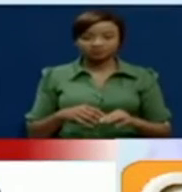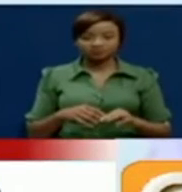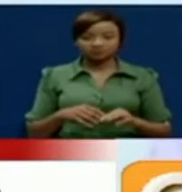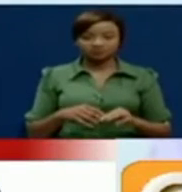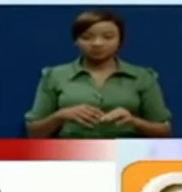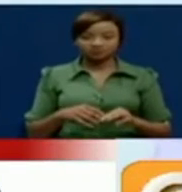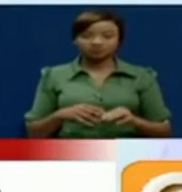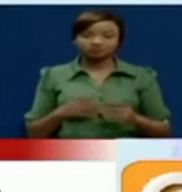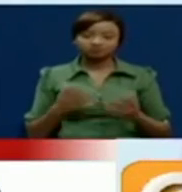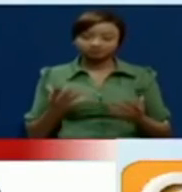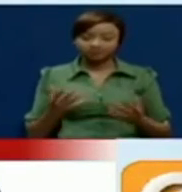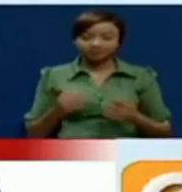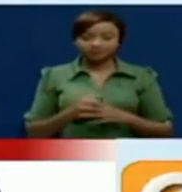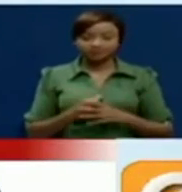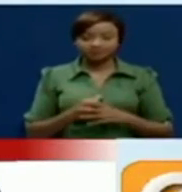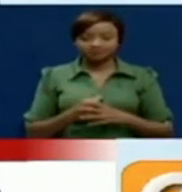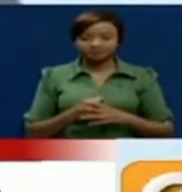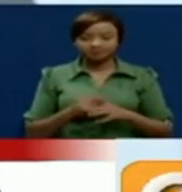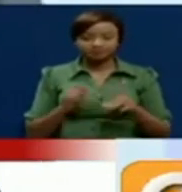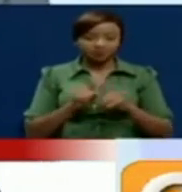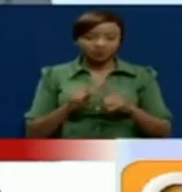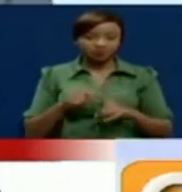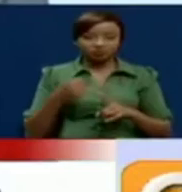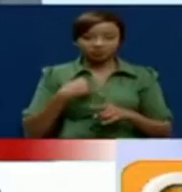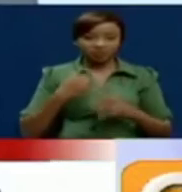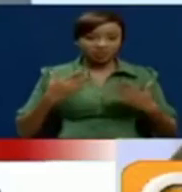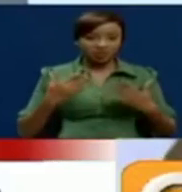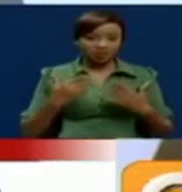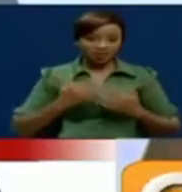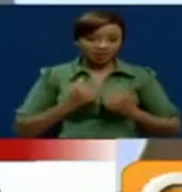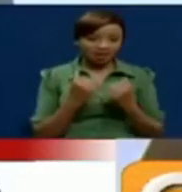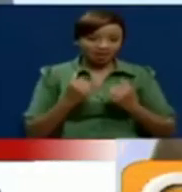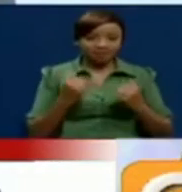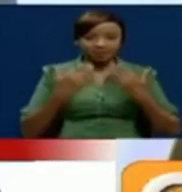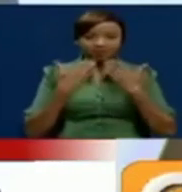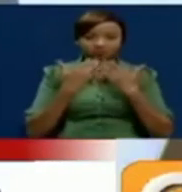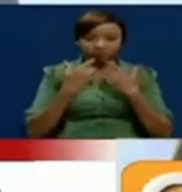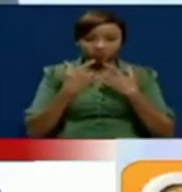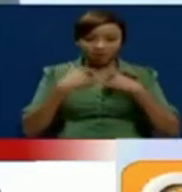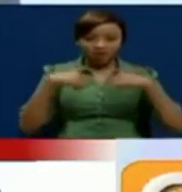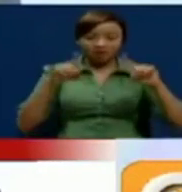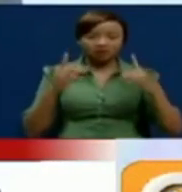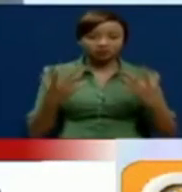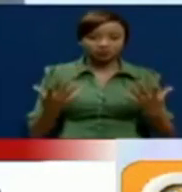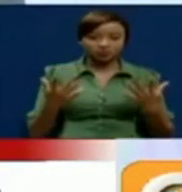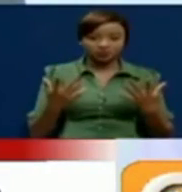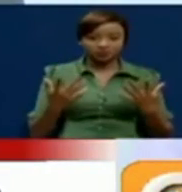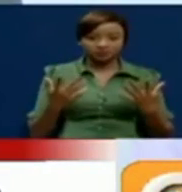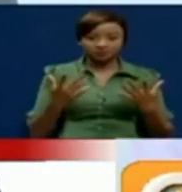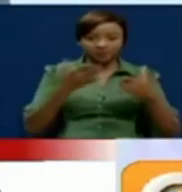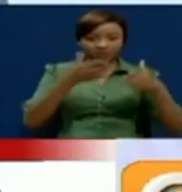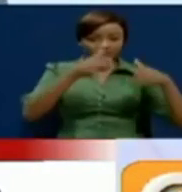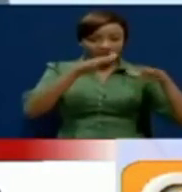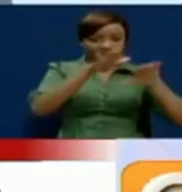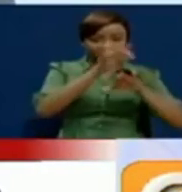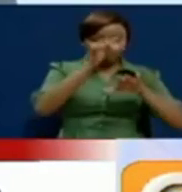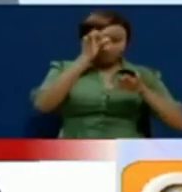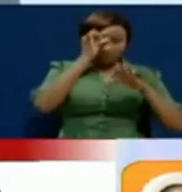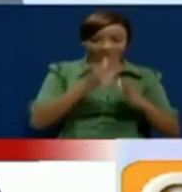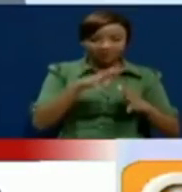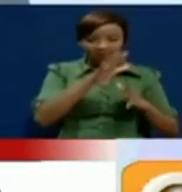In spite of all this, I'm also pleased to announce to you that the Deputy Governor of Kilifi County,